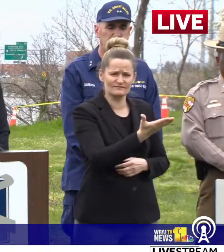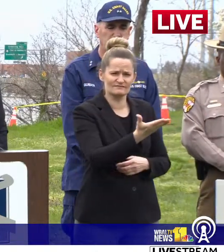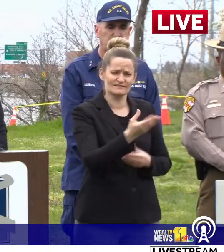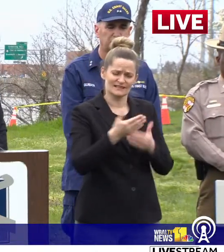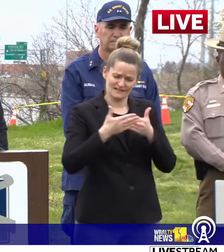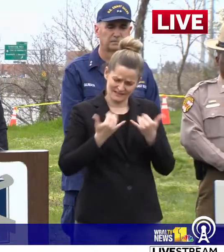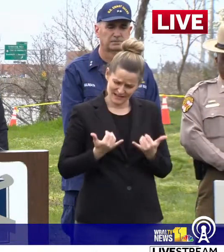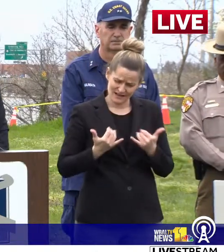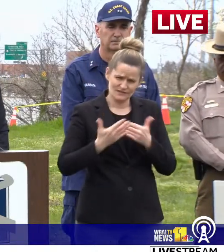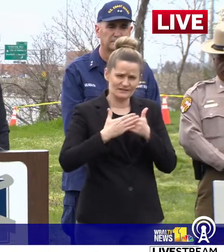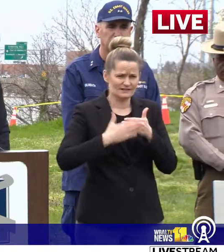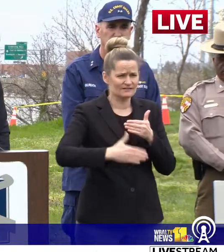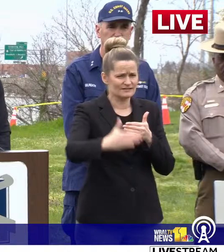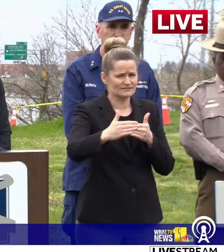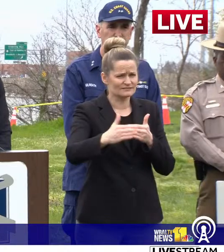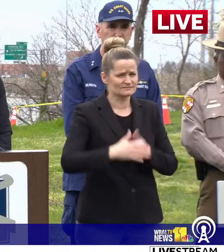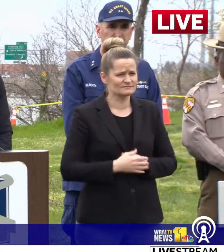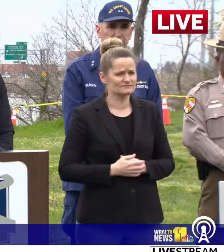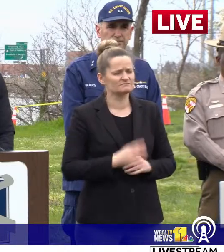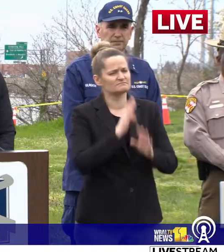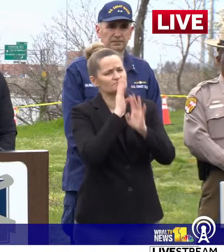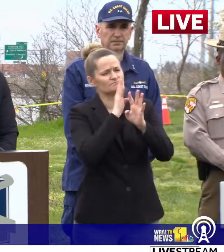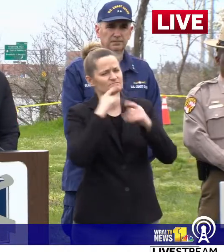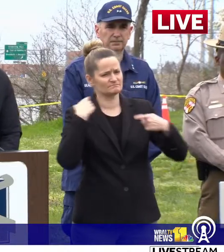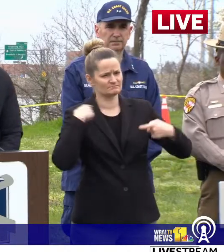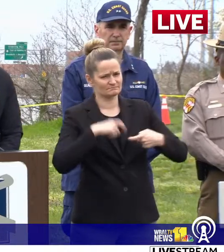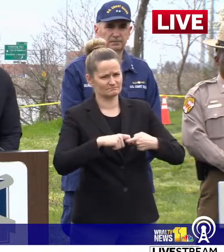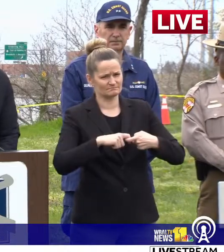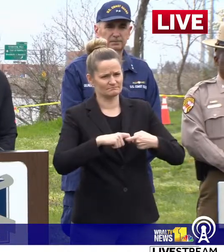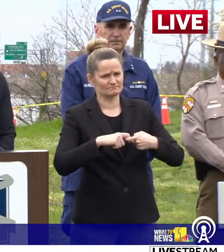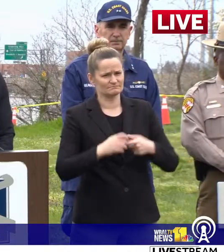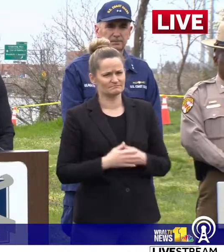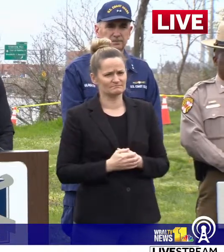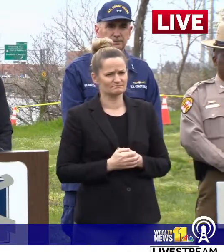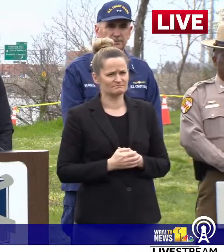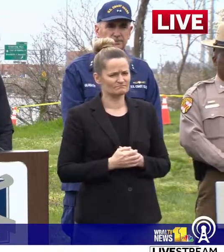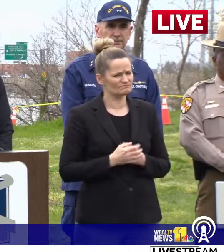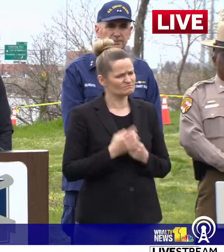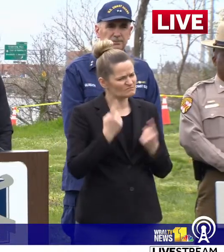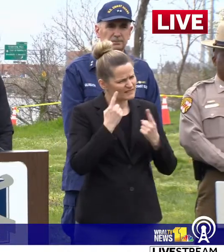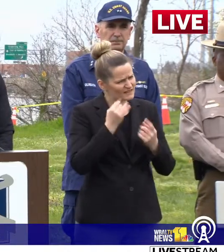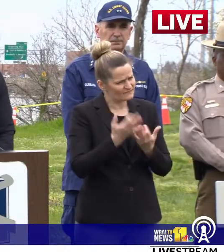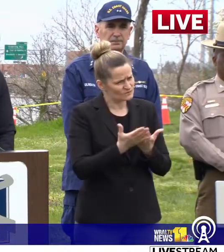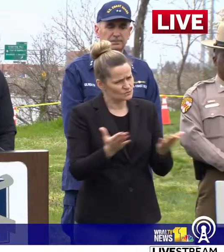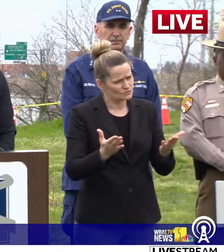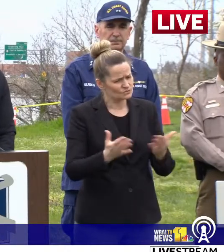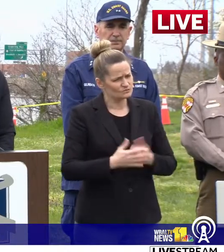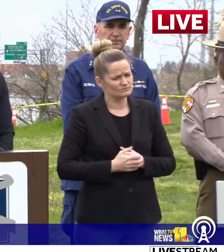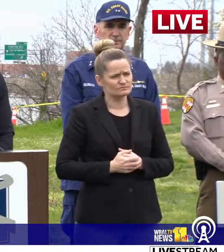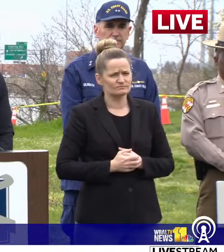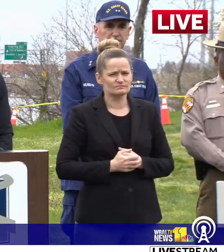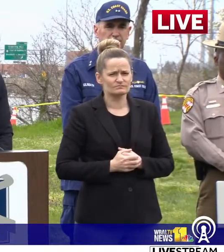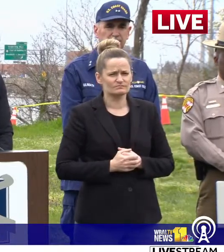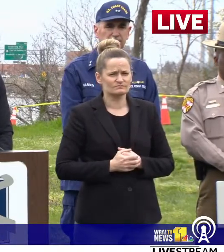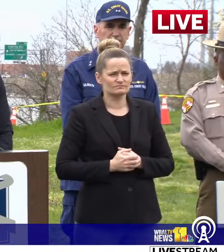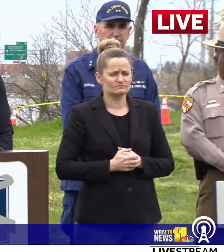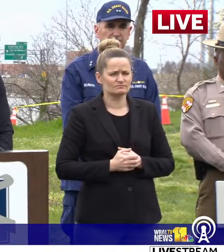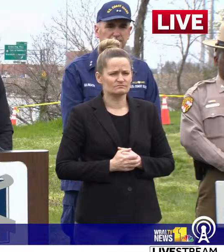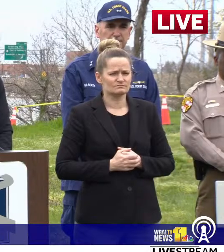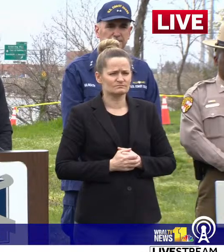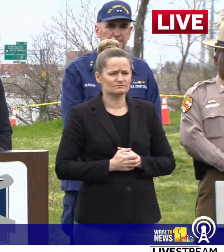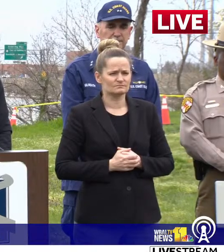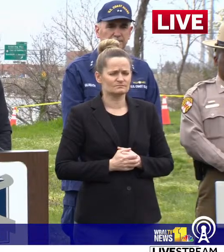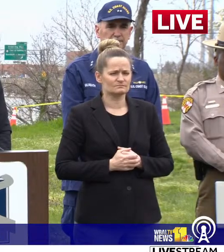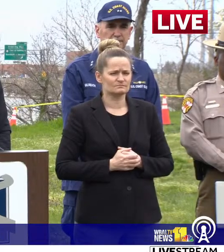están en nuestro corazón, están en nuestro pensamiento, hoy y siempre.